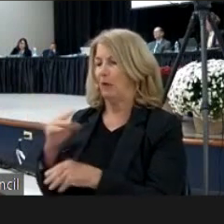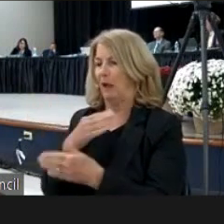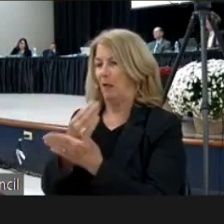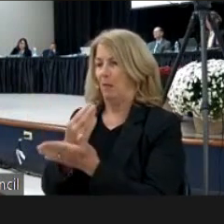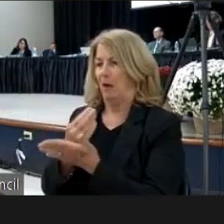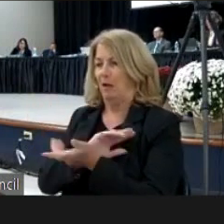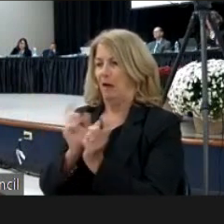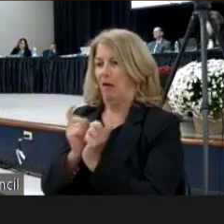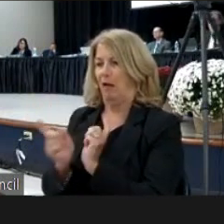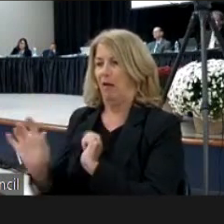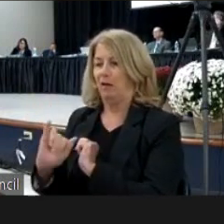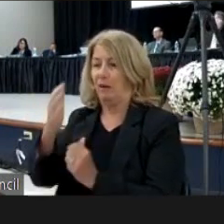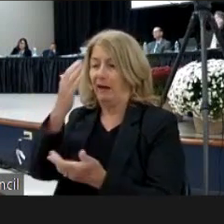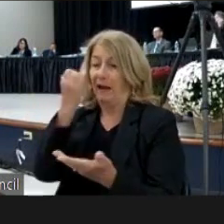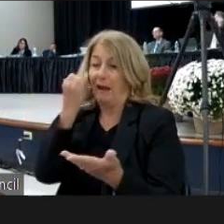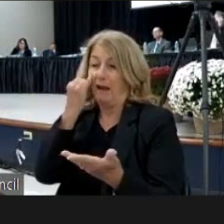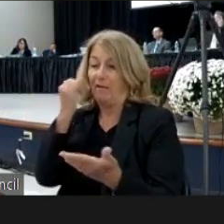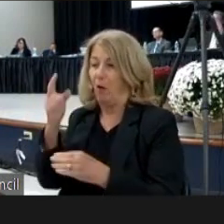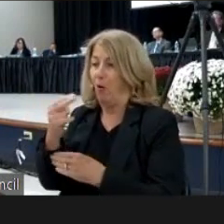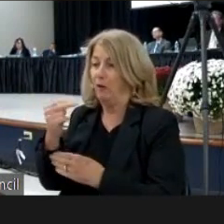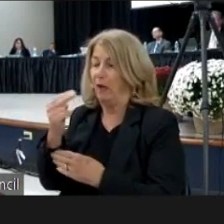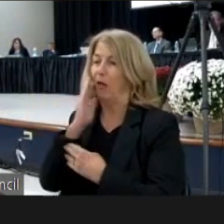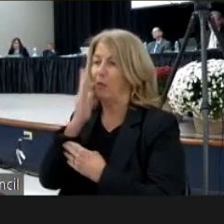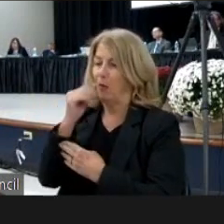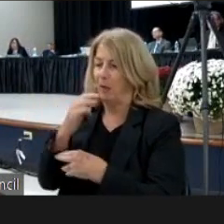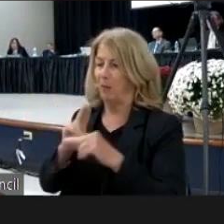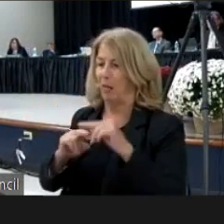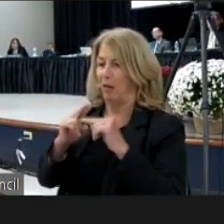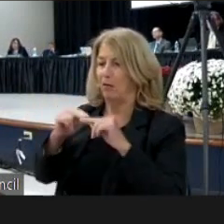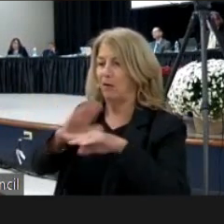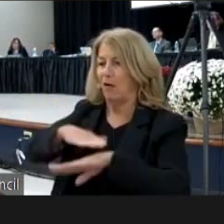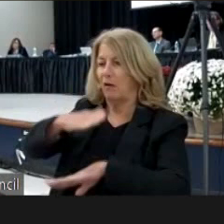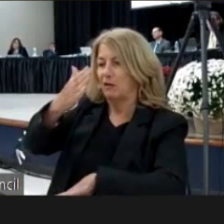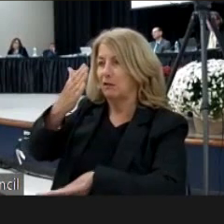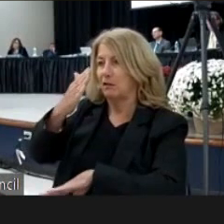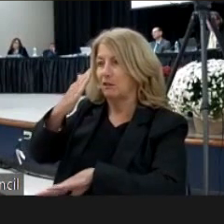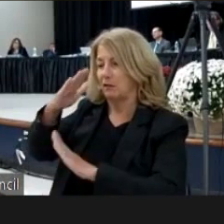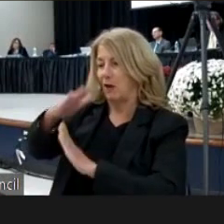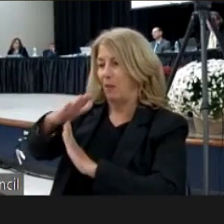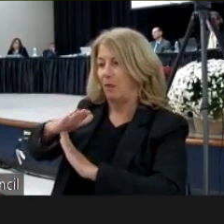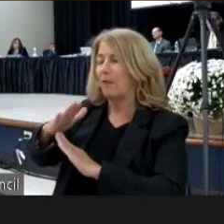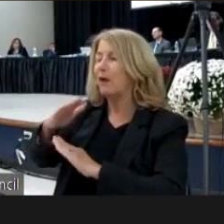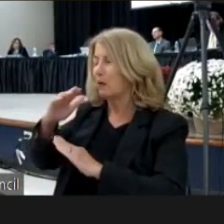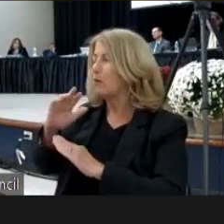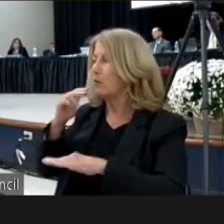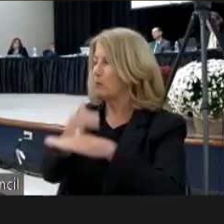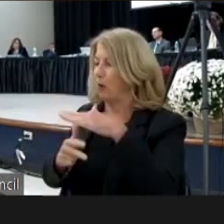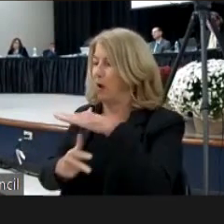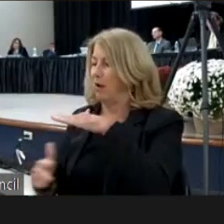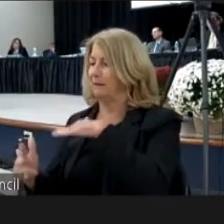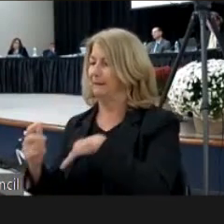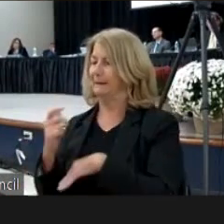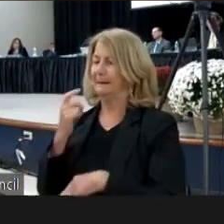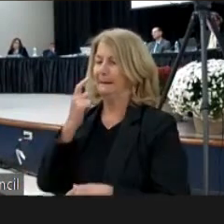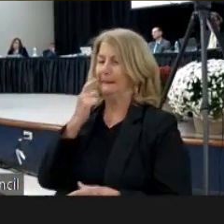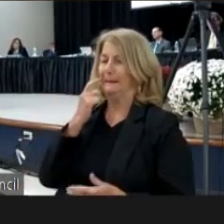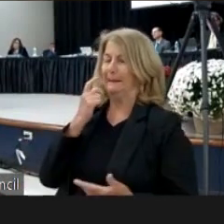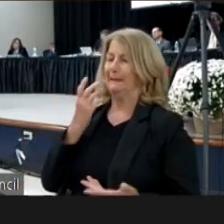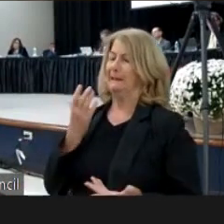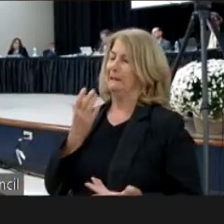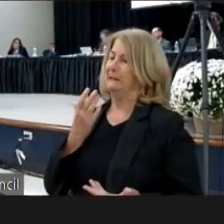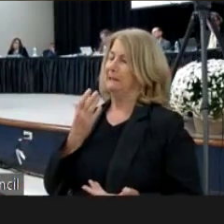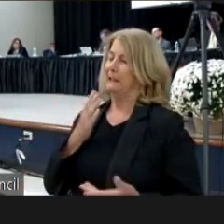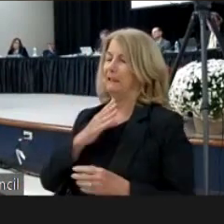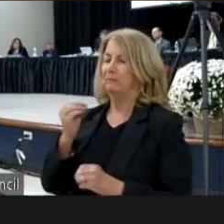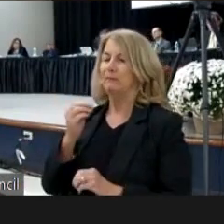not there would be a hotel built on top of a garage like that, it's kind of format and expecting our mind, which understanding,